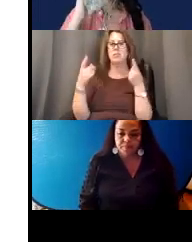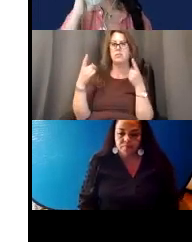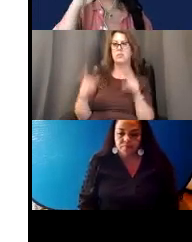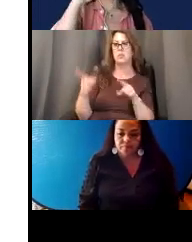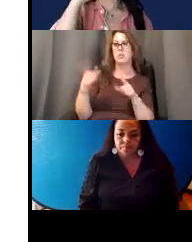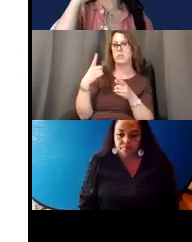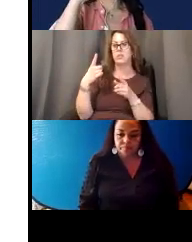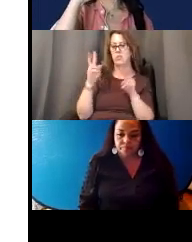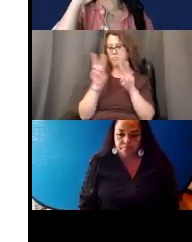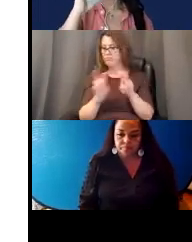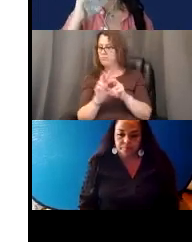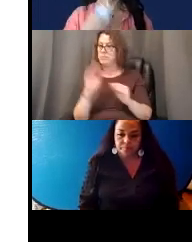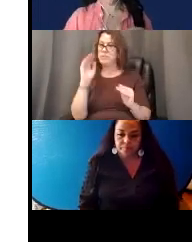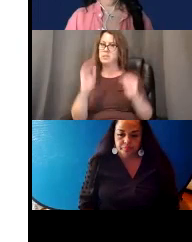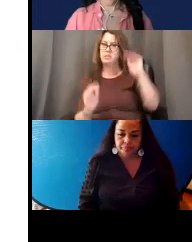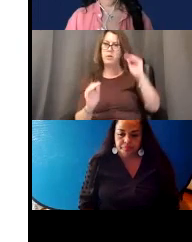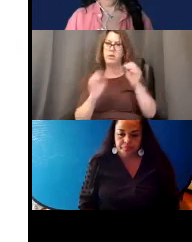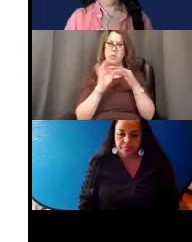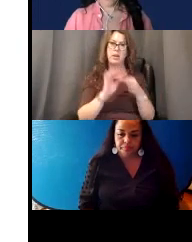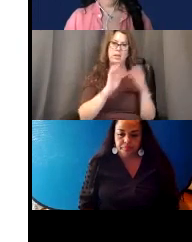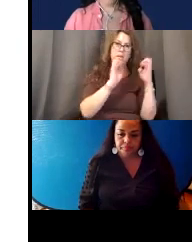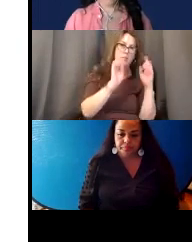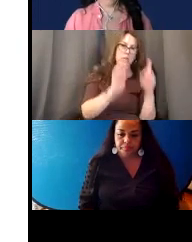education, employment, health, wealth,